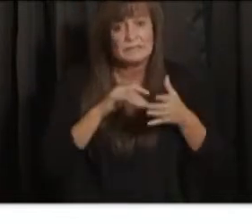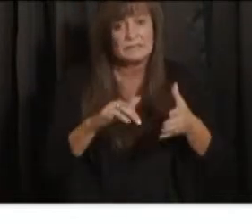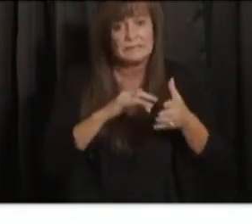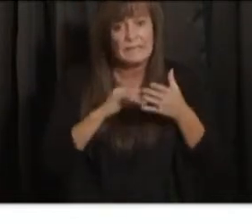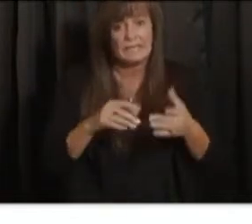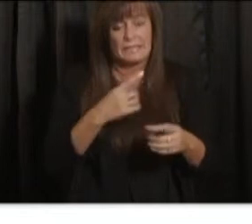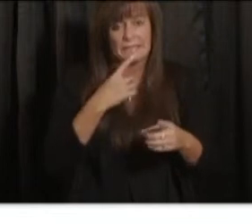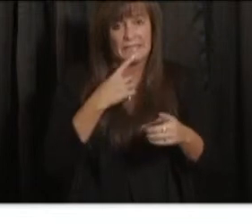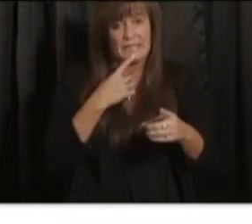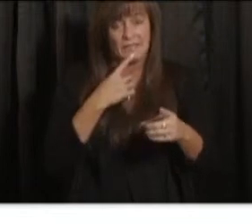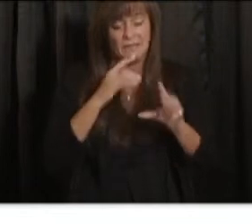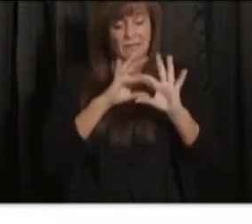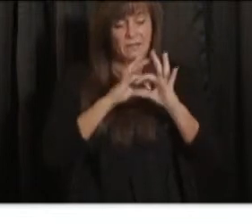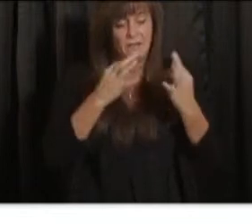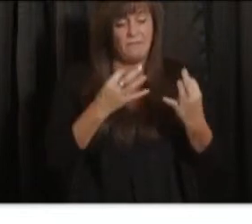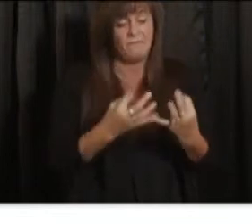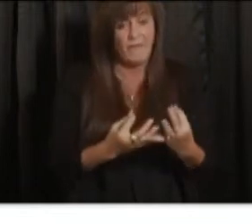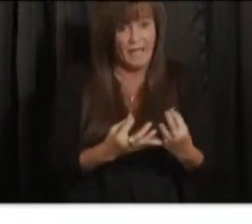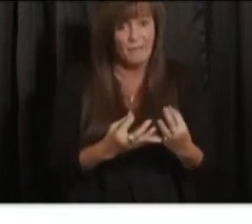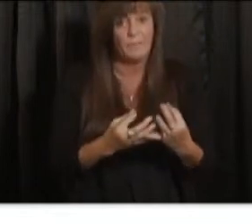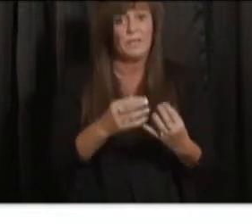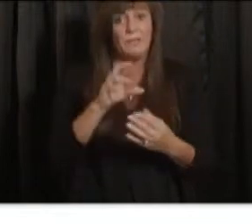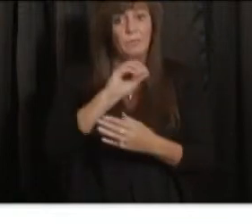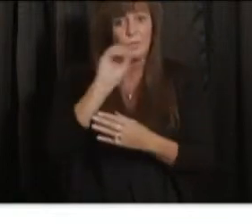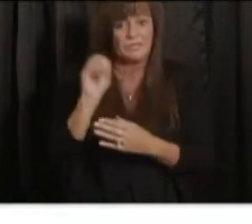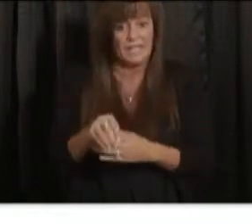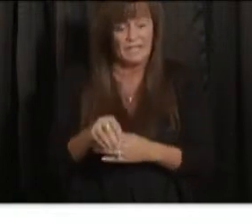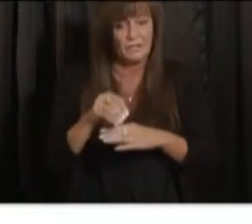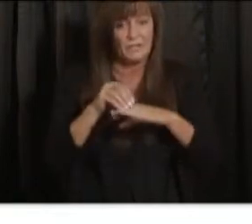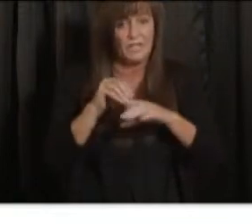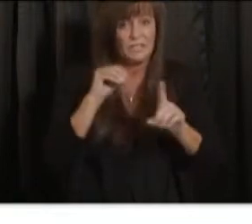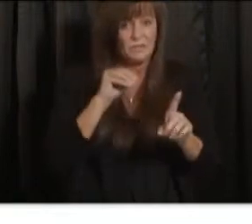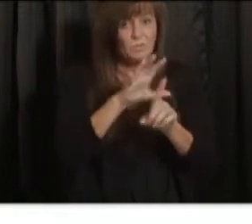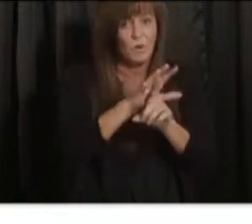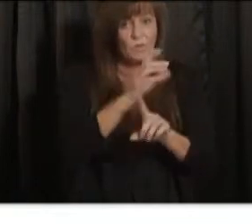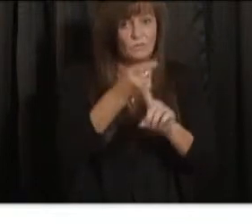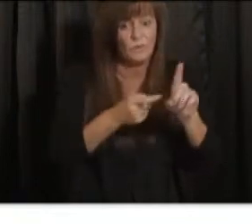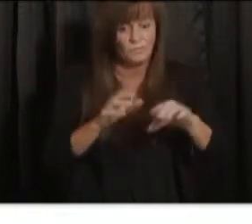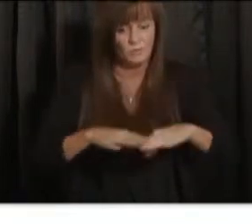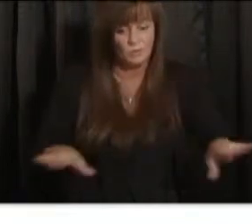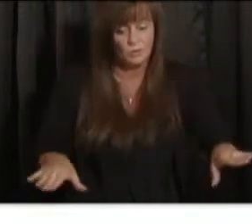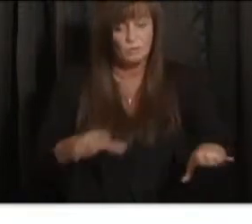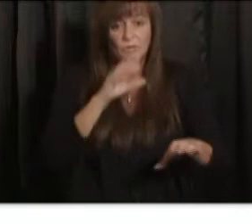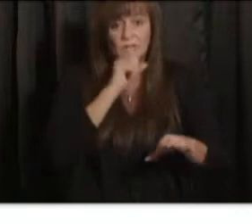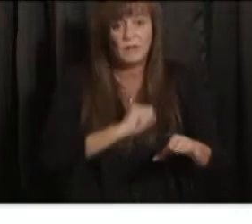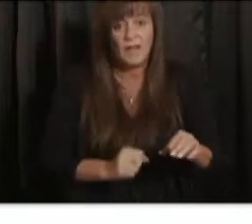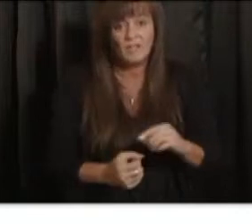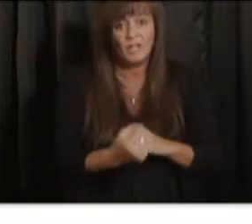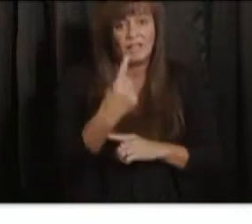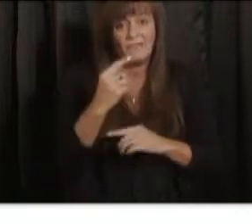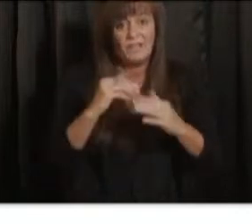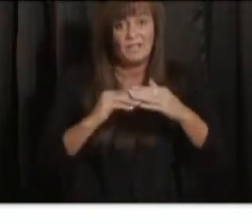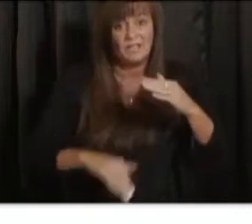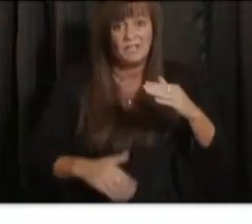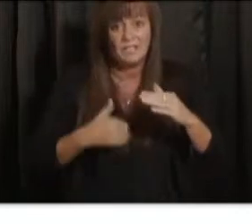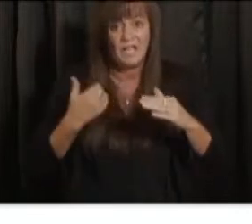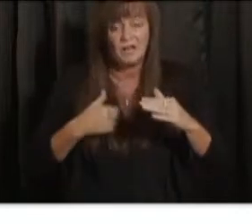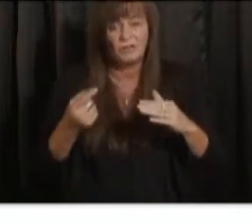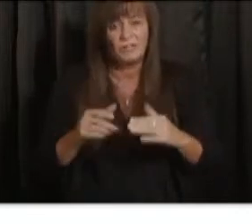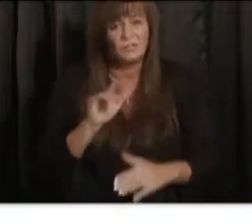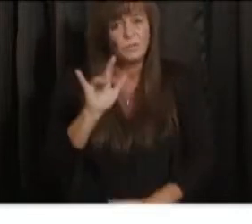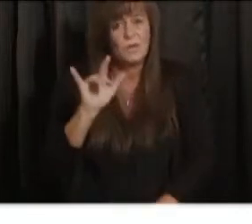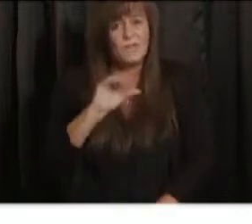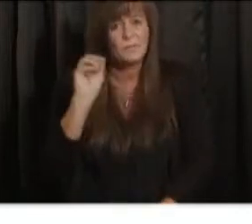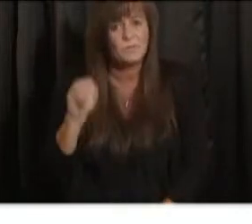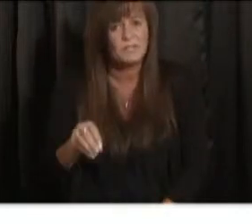attack rate from being exposed to a child under 11 years of age is 25%. So